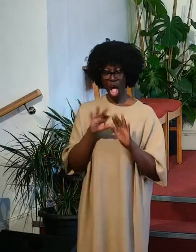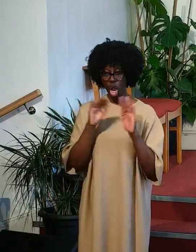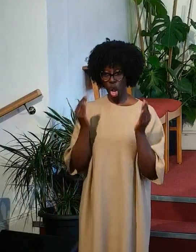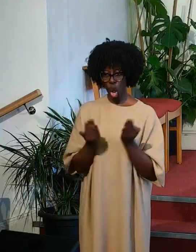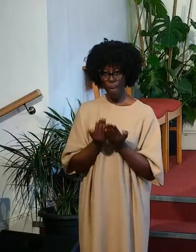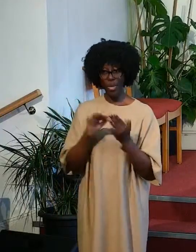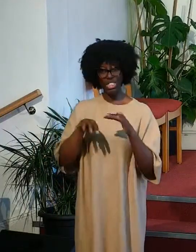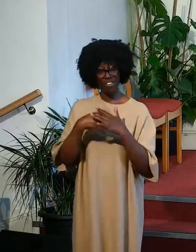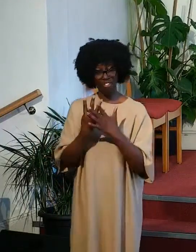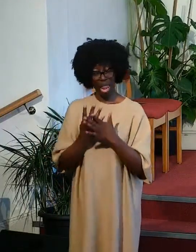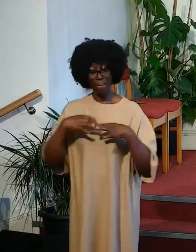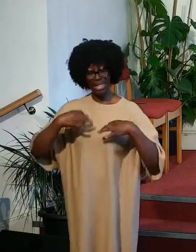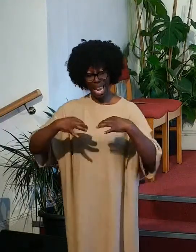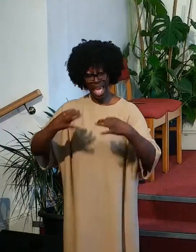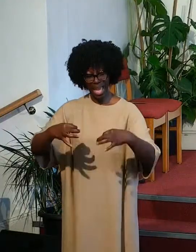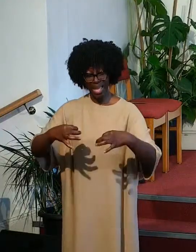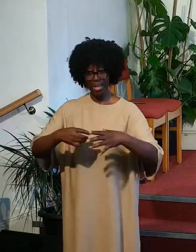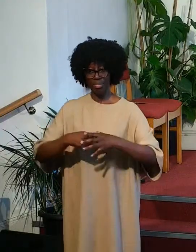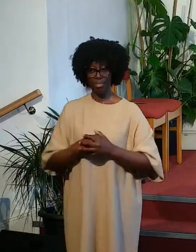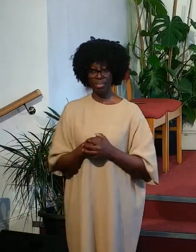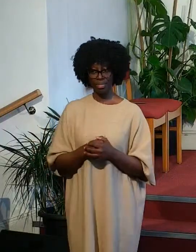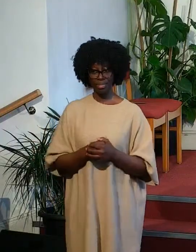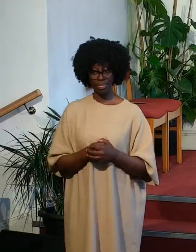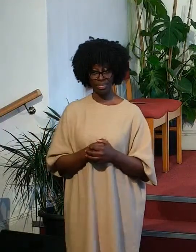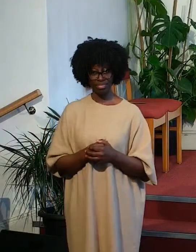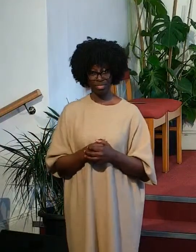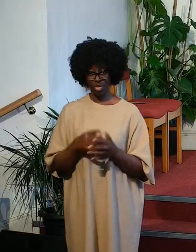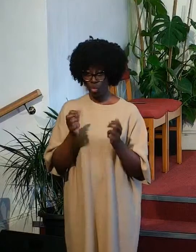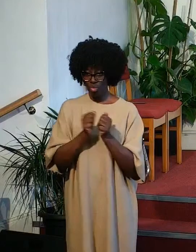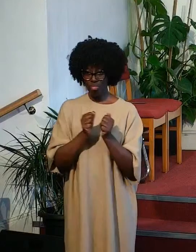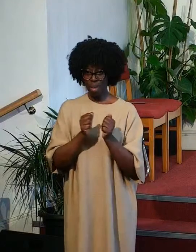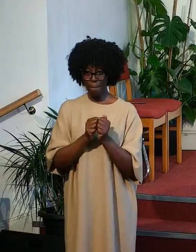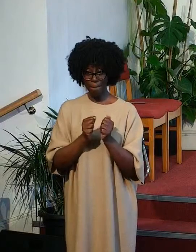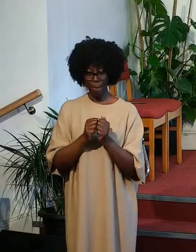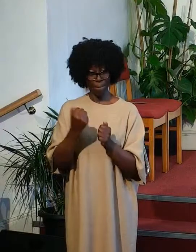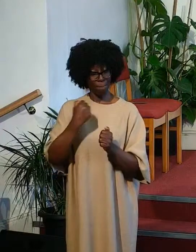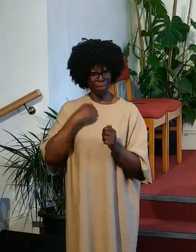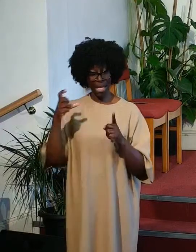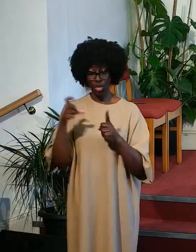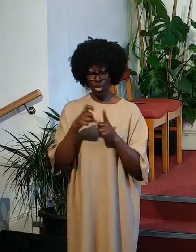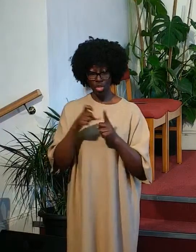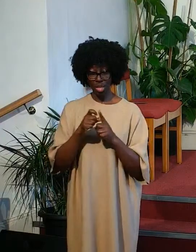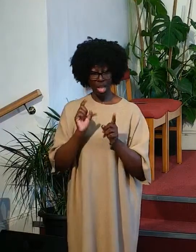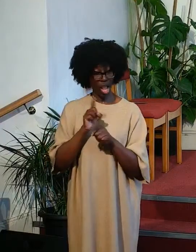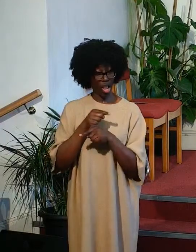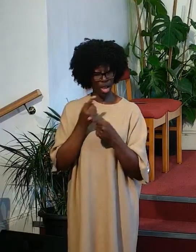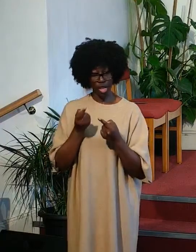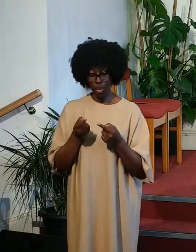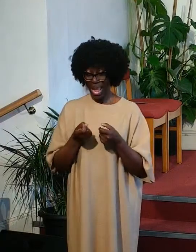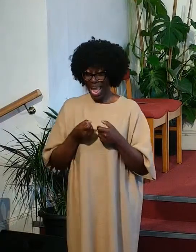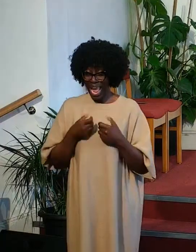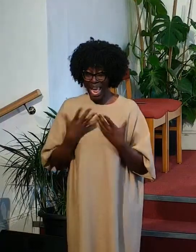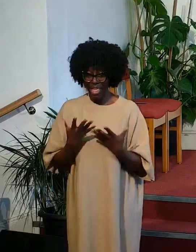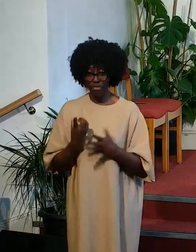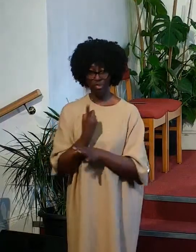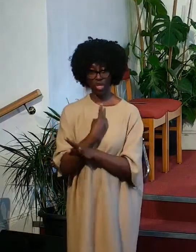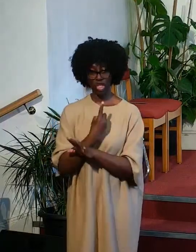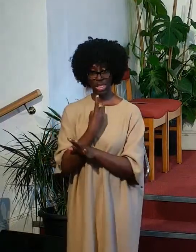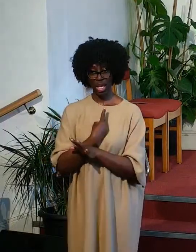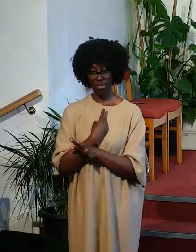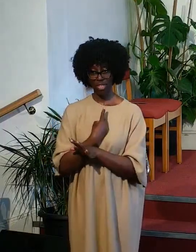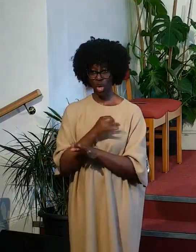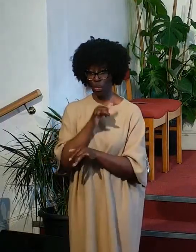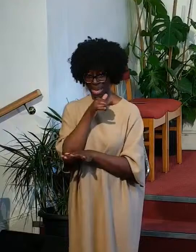Neil knows Hannah, and she's a child that cannot do anything at all for herself. And so it would be nice